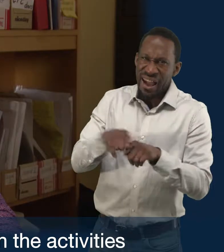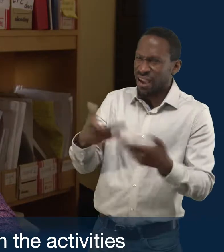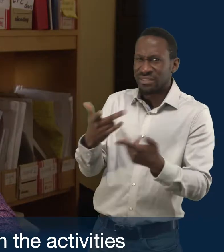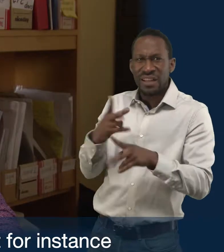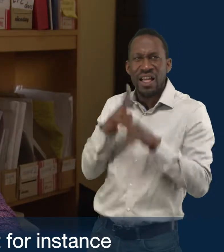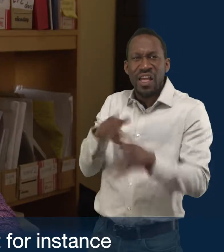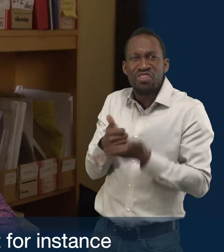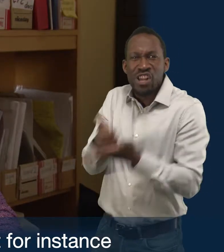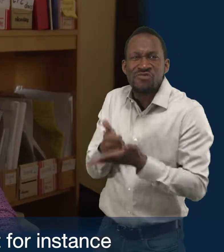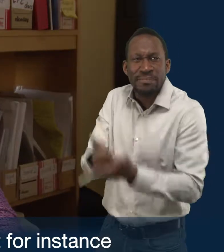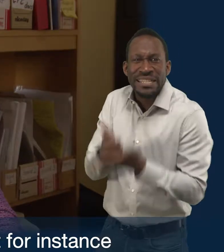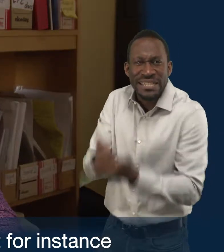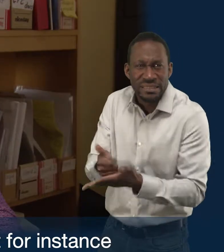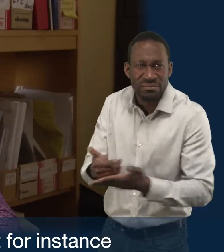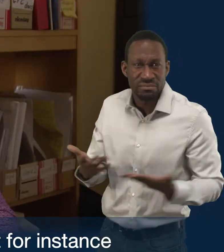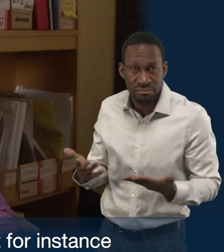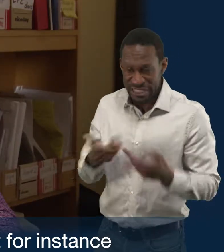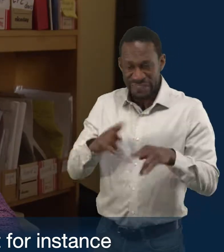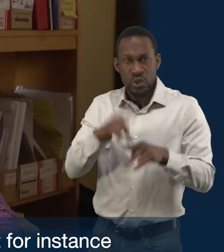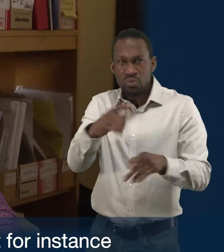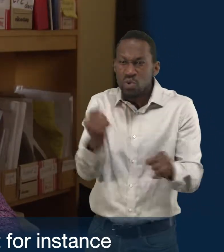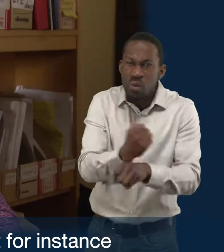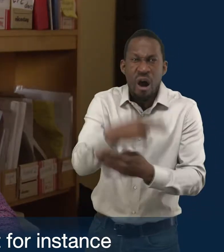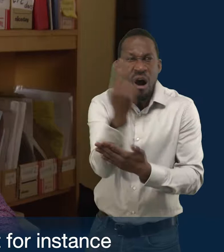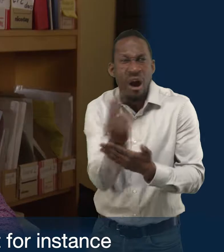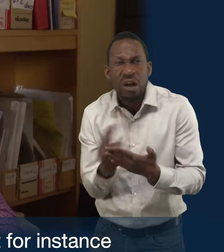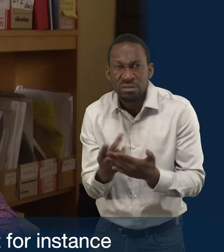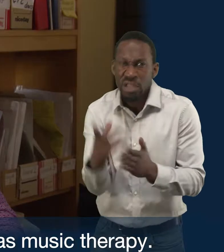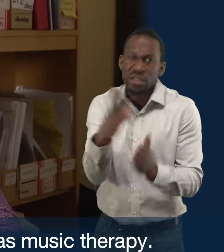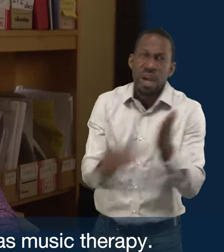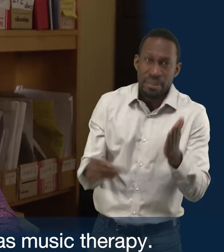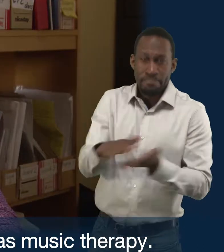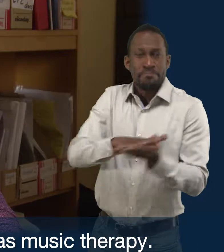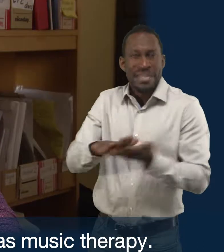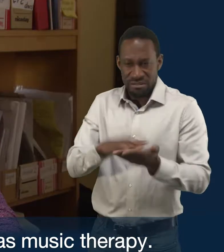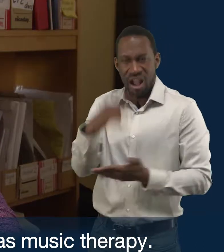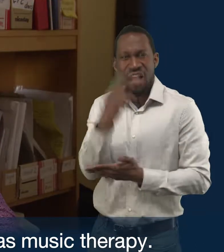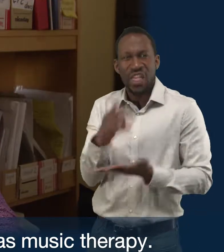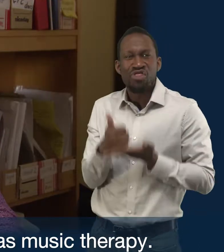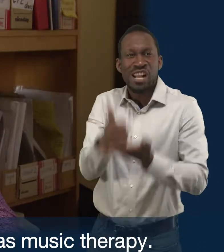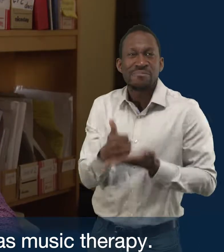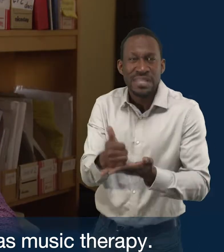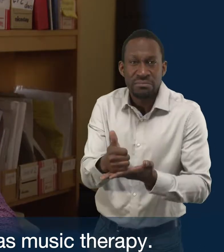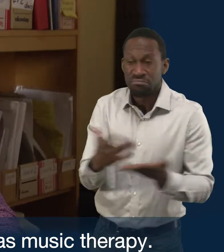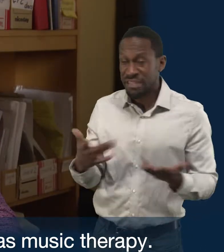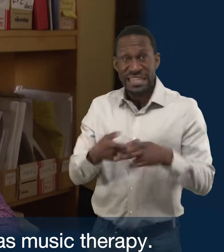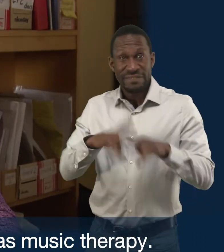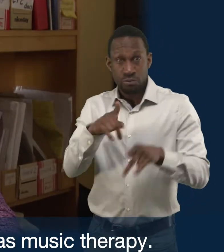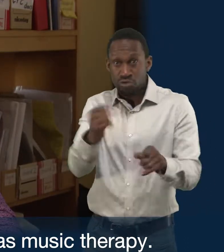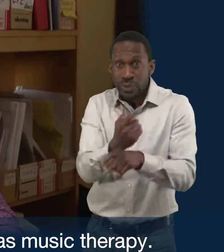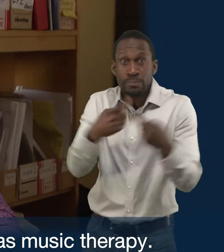therapy. So if you were doing art, for instance, it was art therapy. If you were doing music, it was music